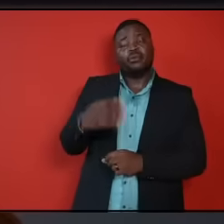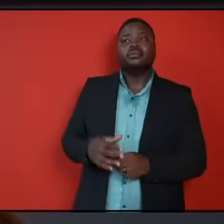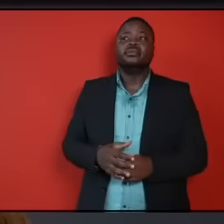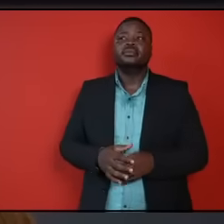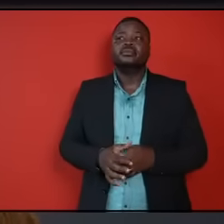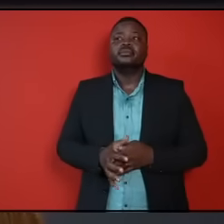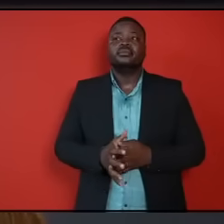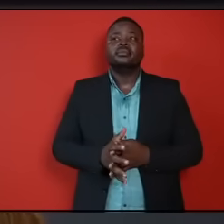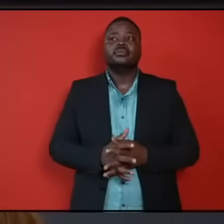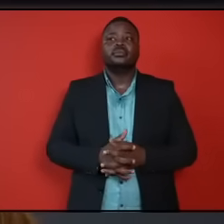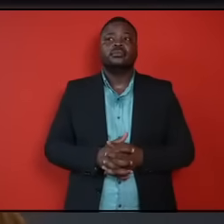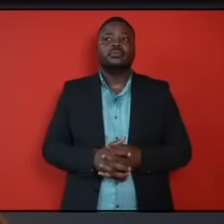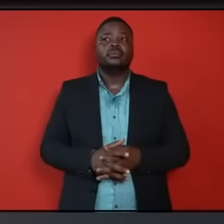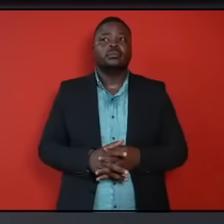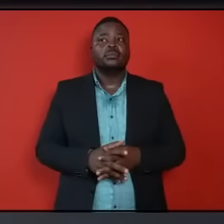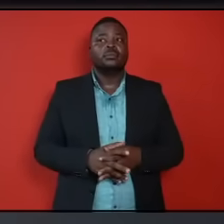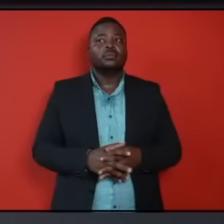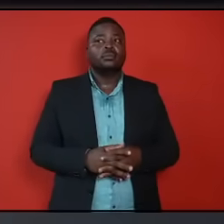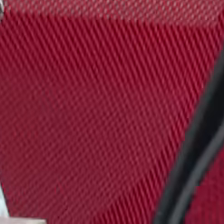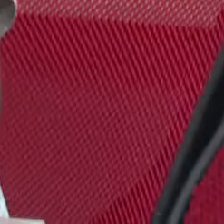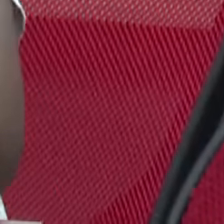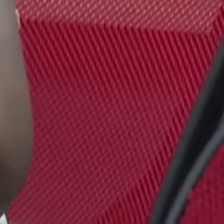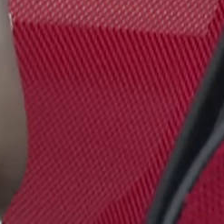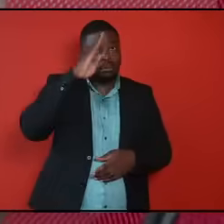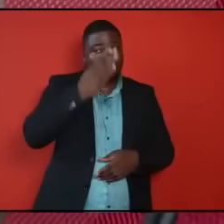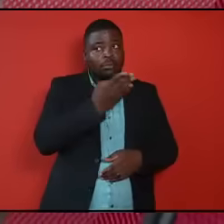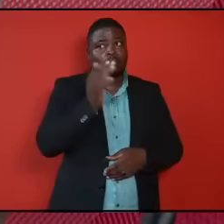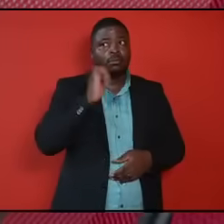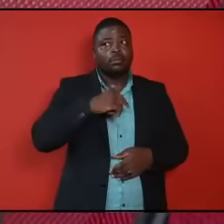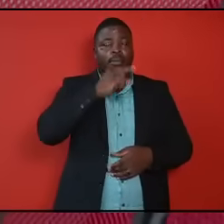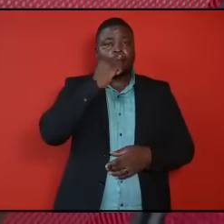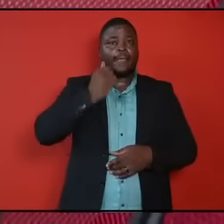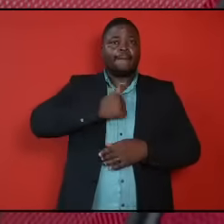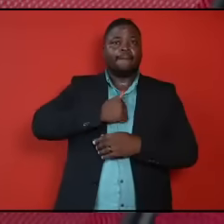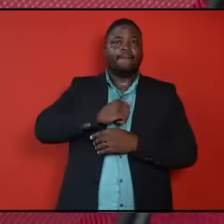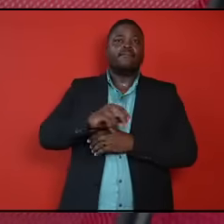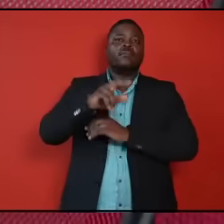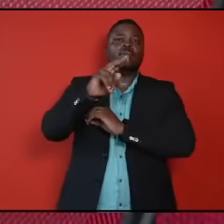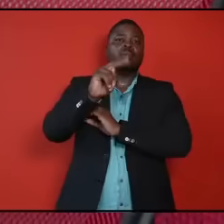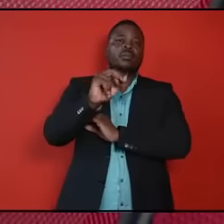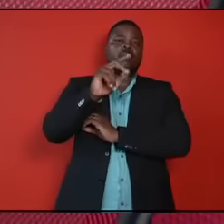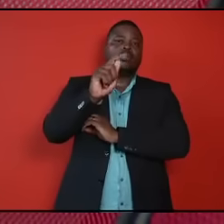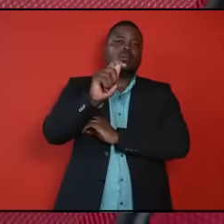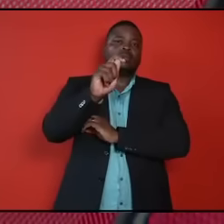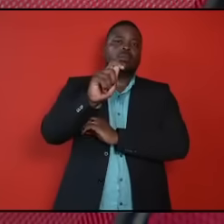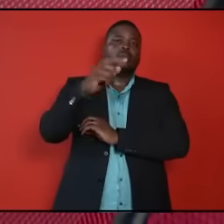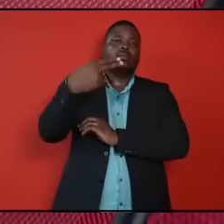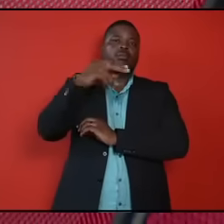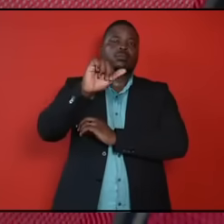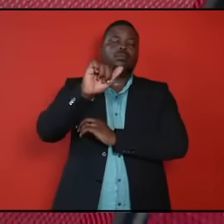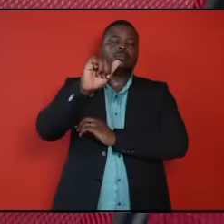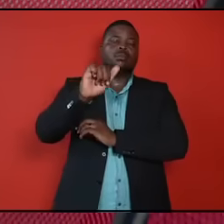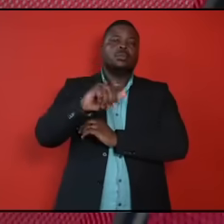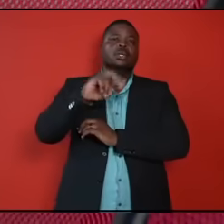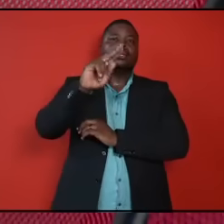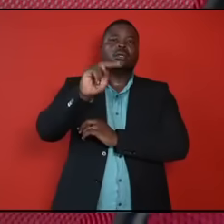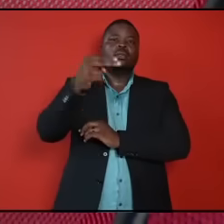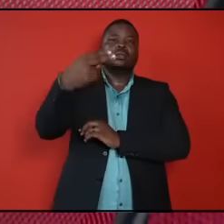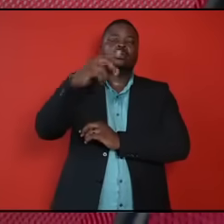Thank you. Good afternoon. My name is Nhlanhla. I'm from the diaspora. So part of the